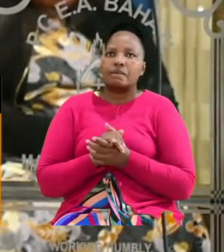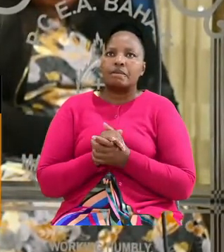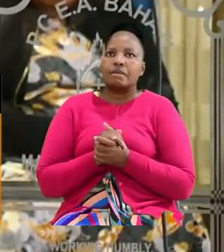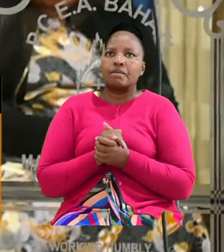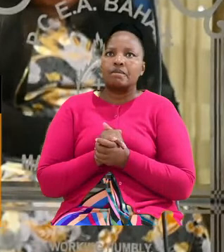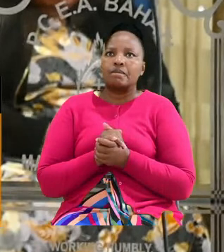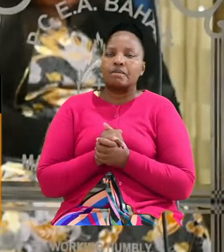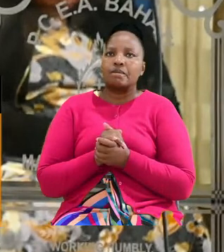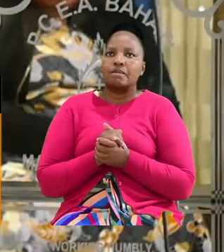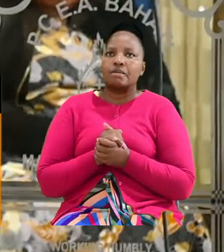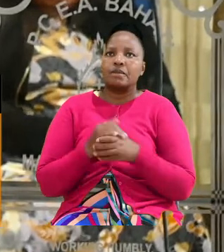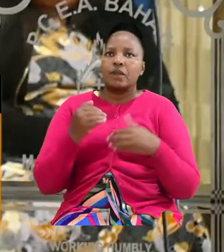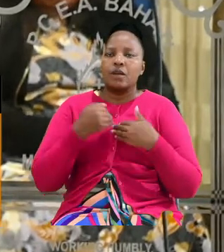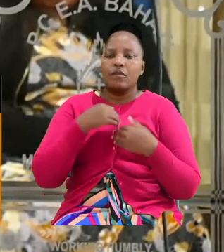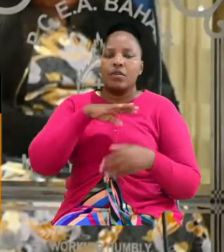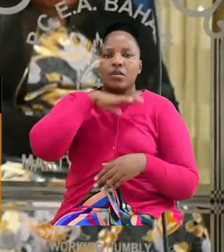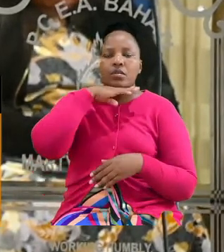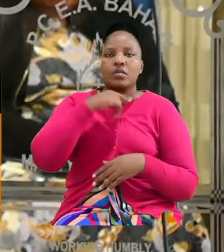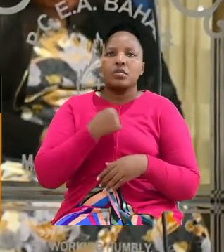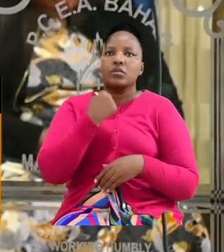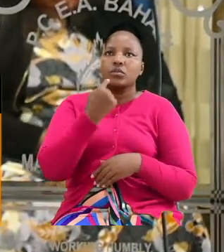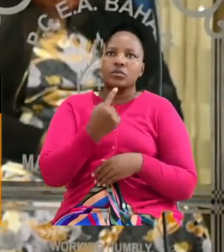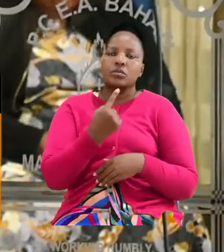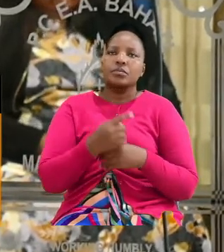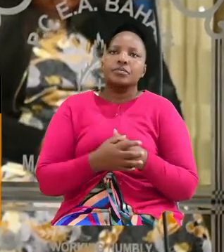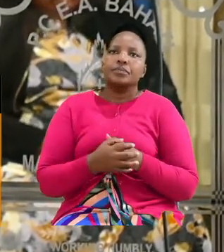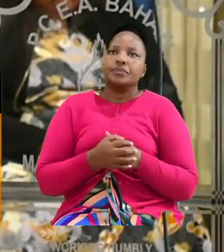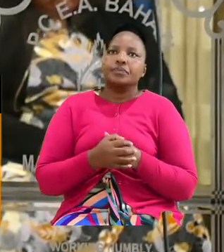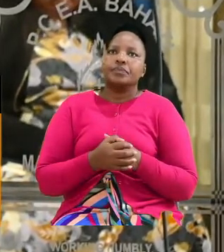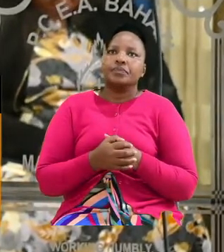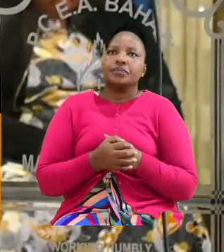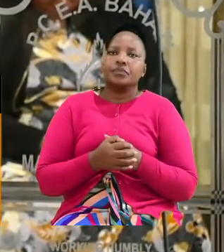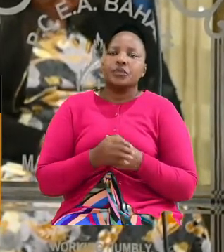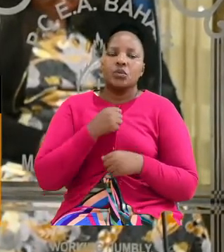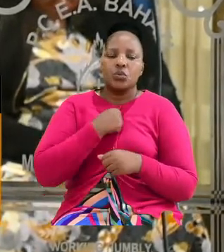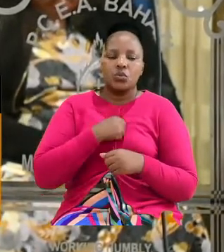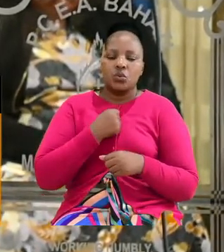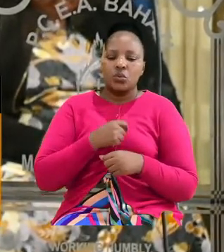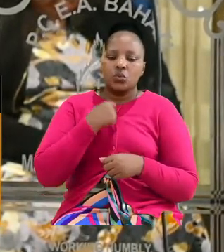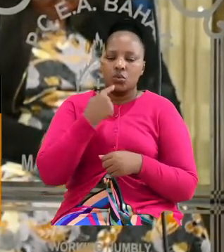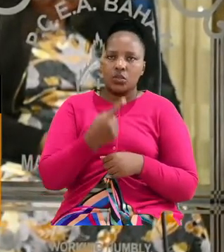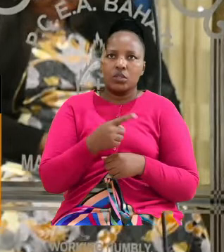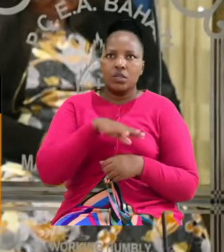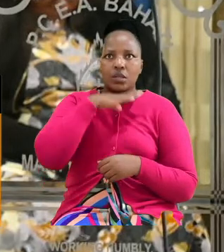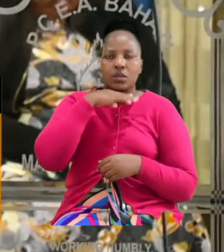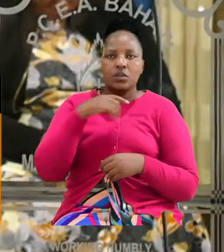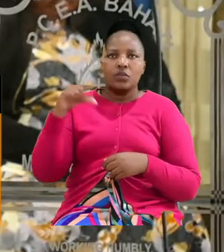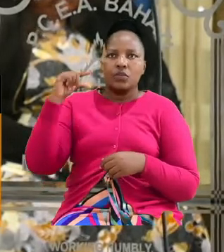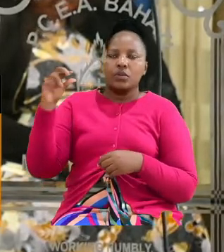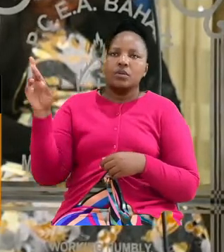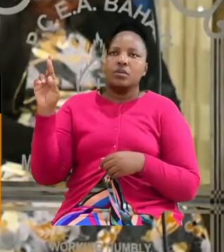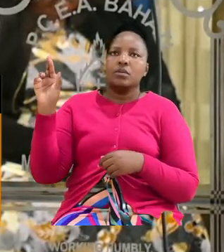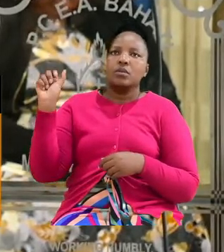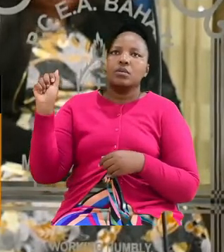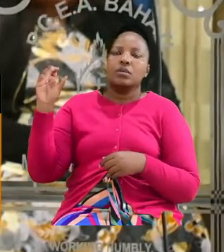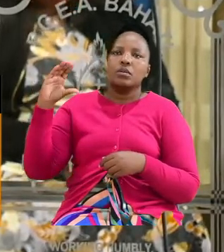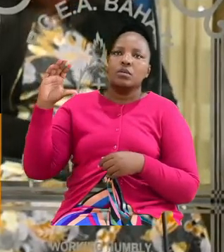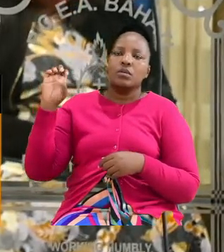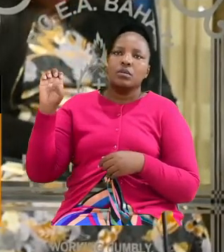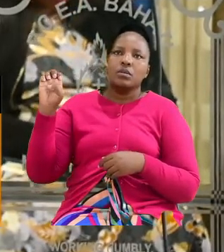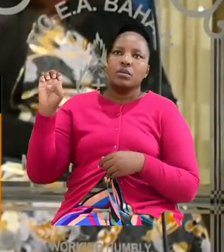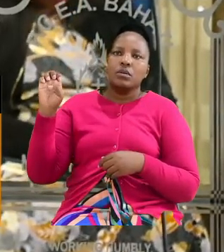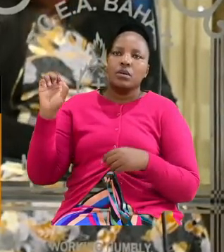We have a death announcement. We regret to announce the death of Grace Wamushie, which